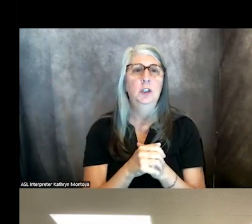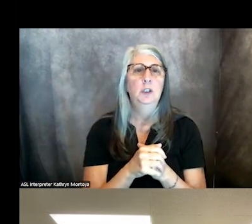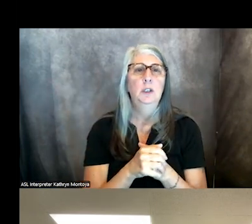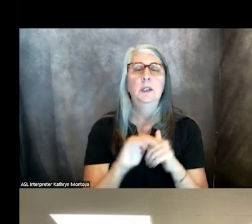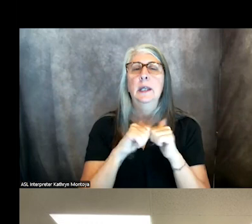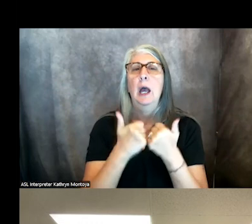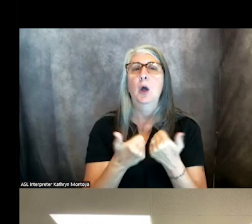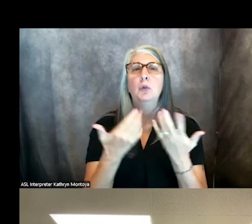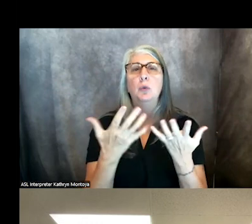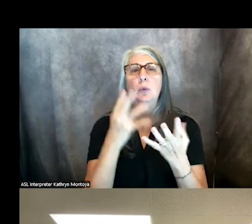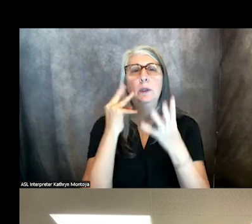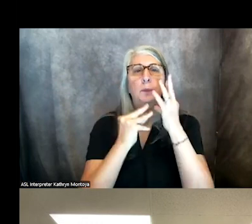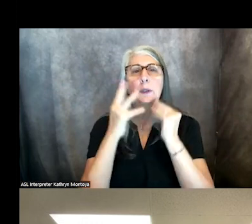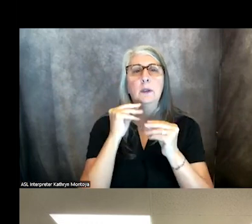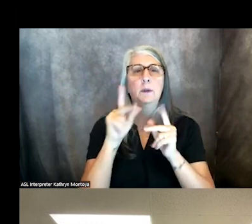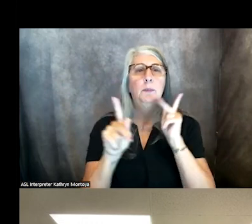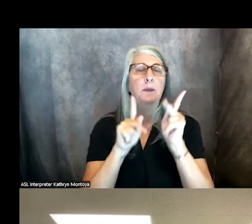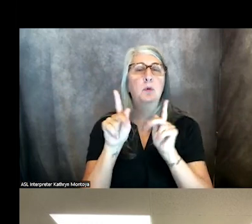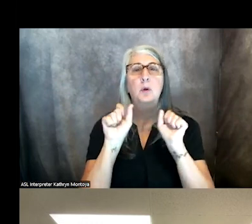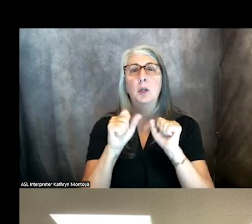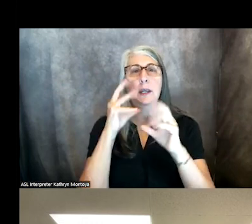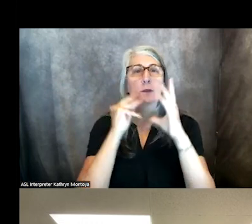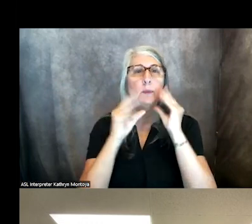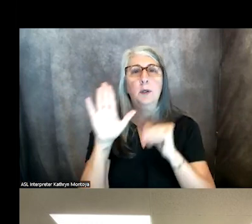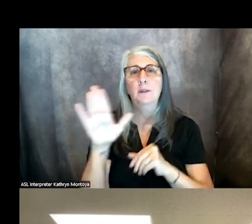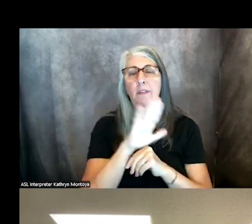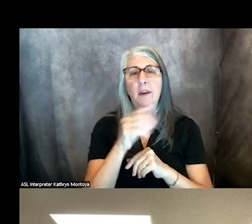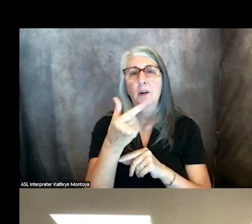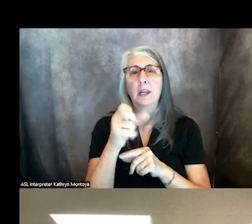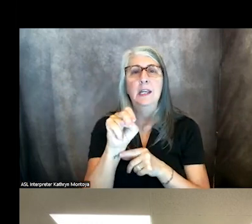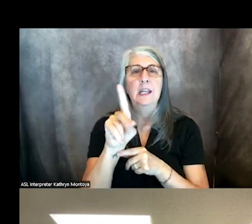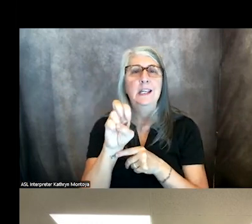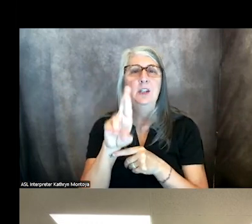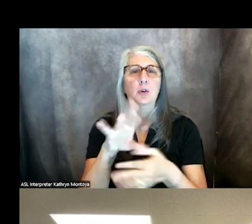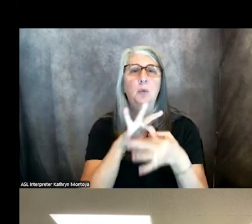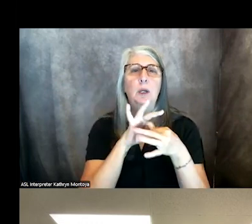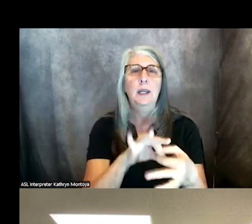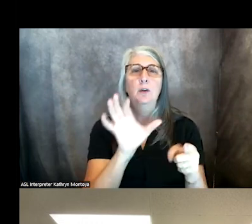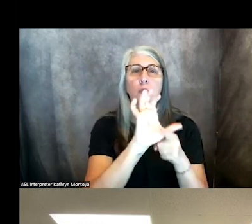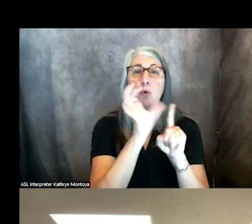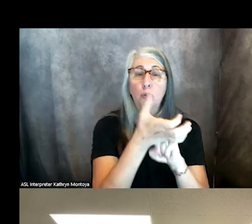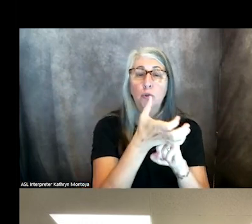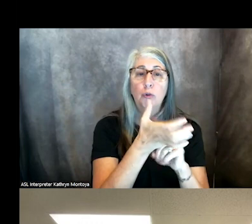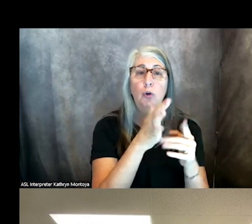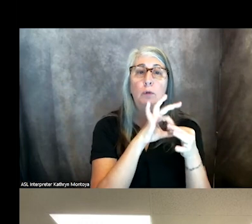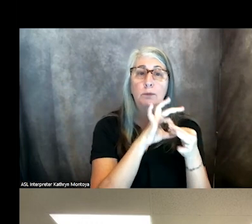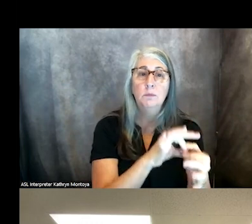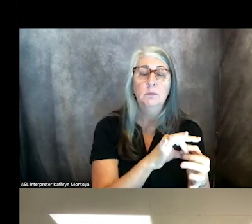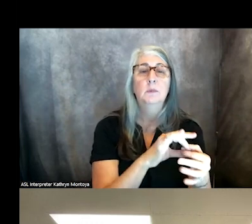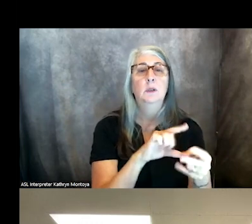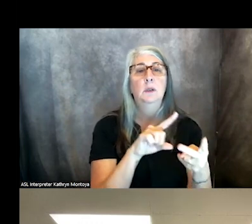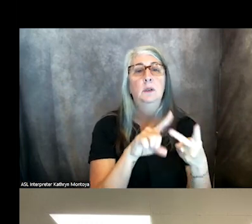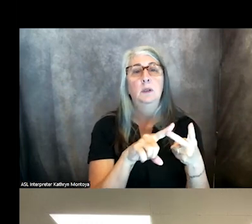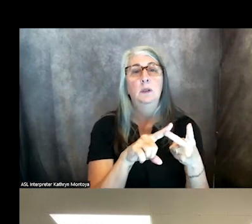experienced. Individuals may experience their gender as it pertains to various cultural aspects. It's very much so rooted